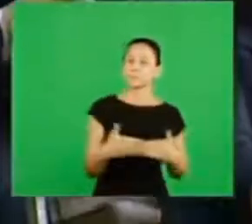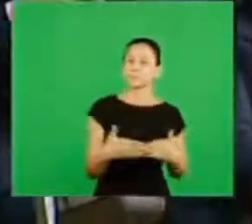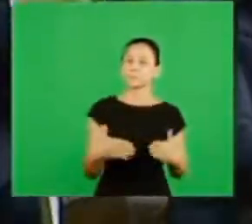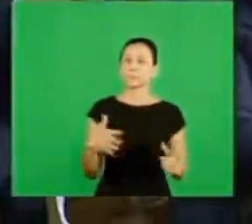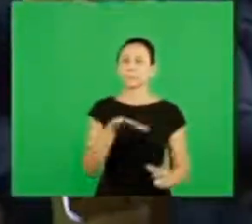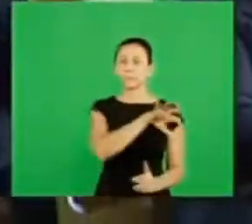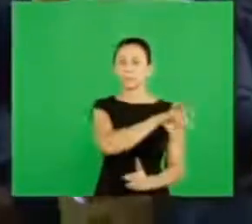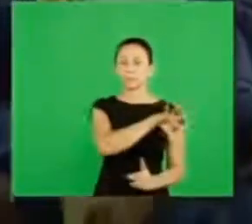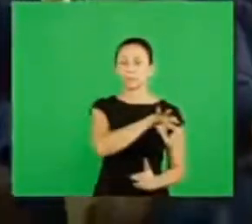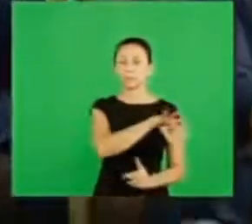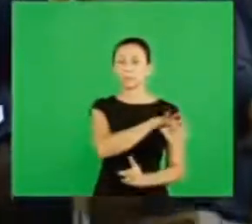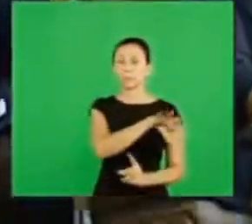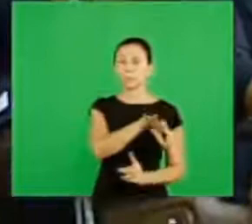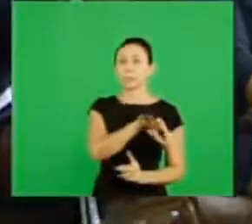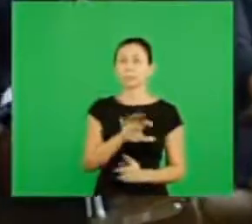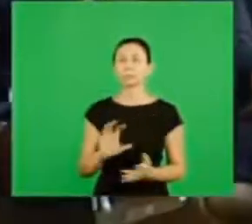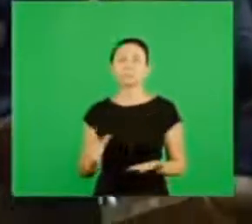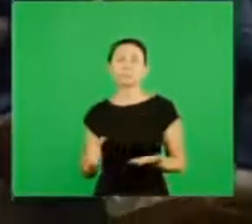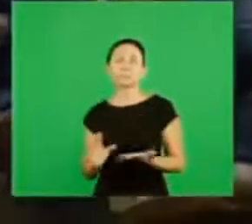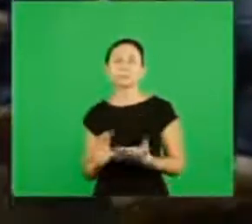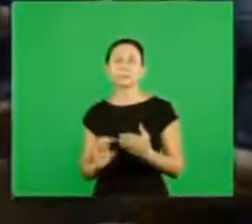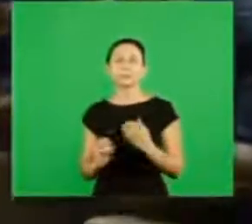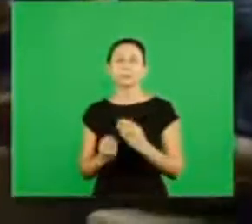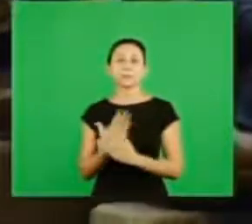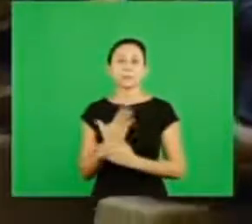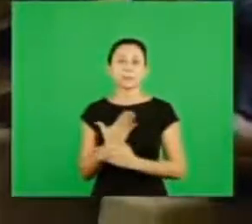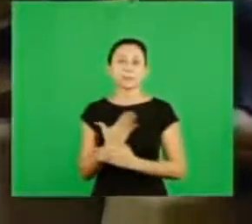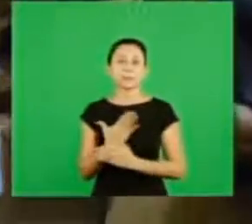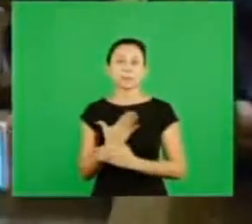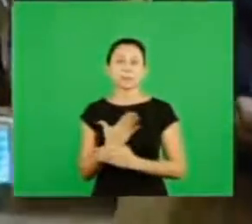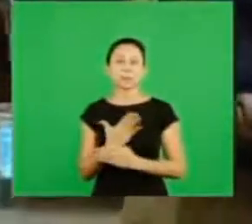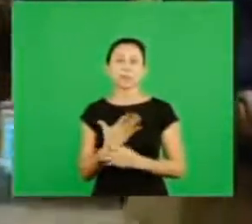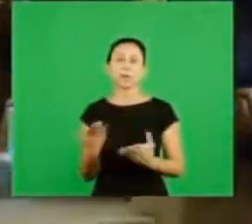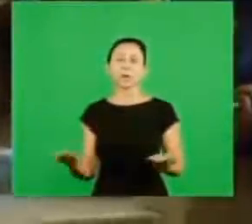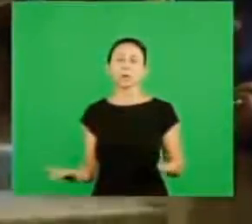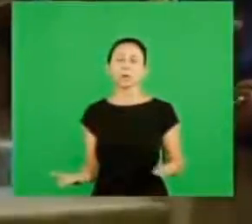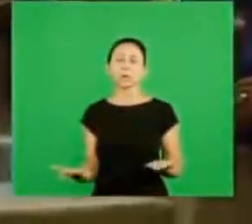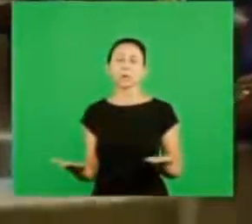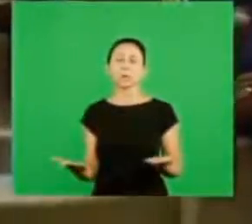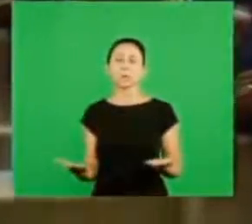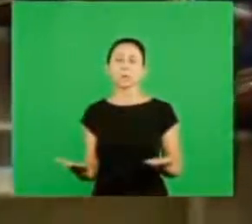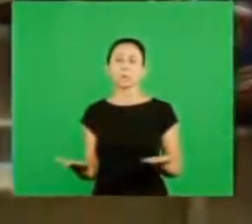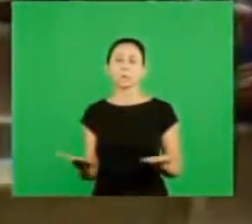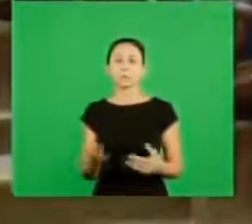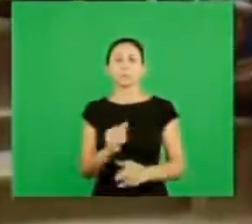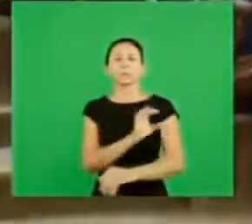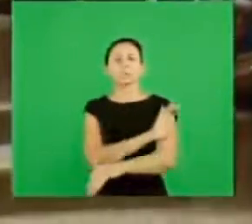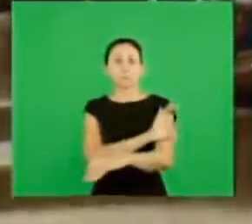the project of salvation in the gospel. It started to create a culture.